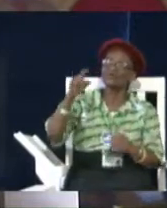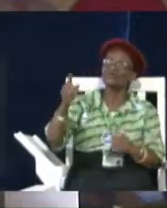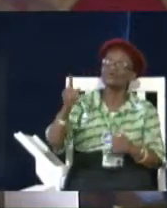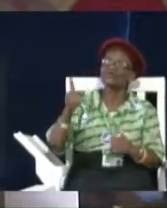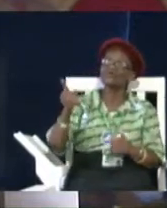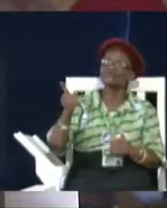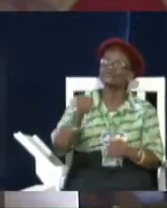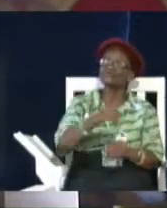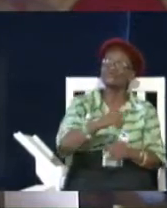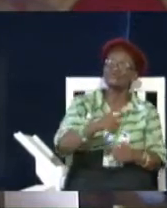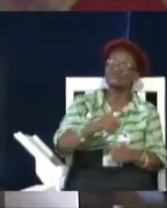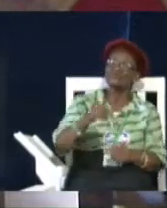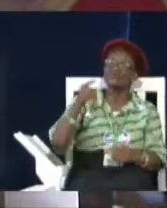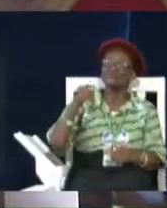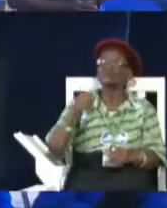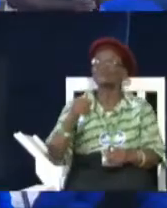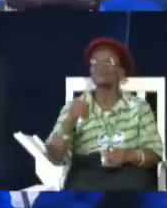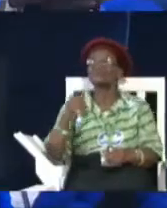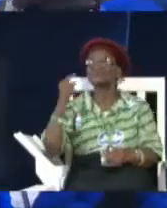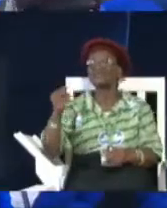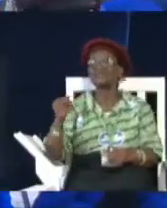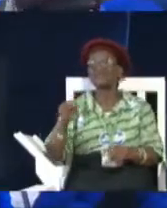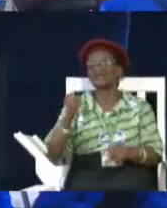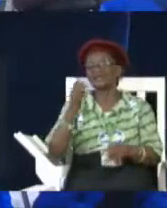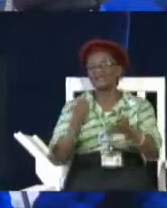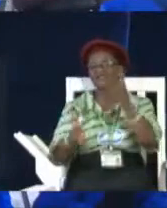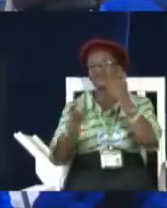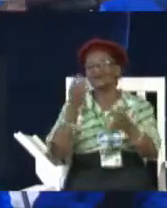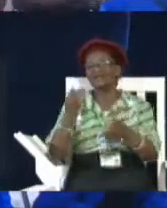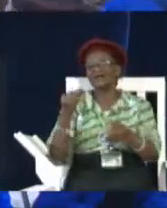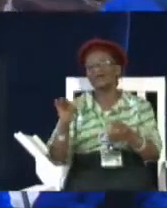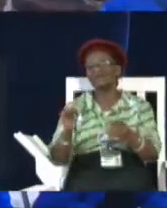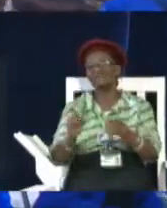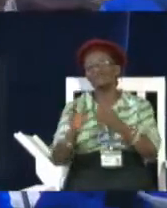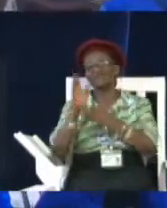God upon your life will never go out.